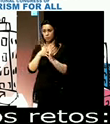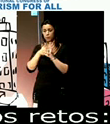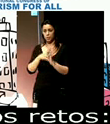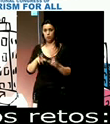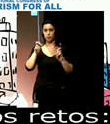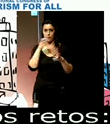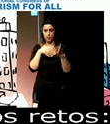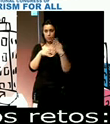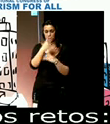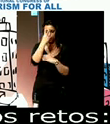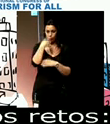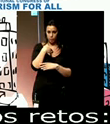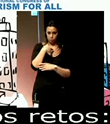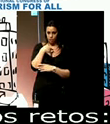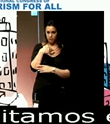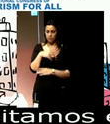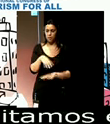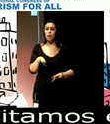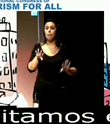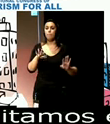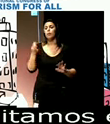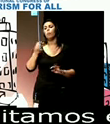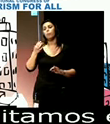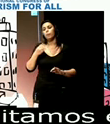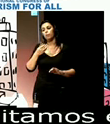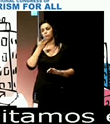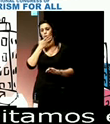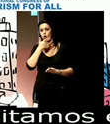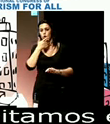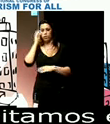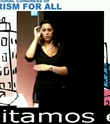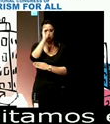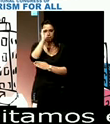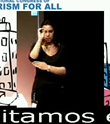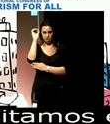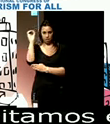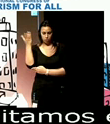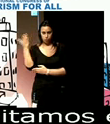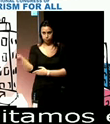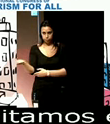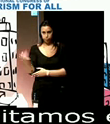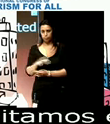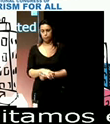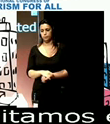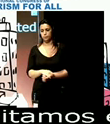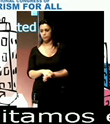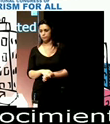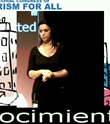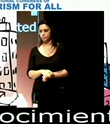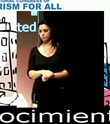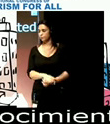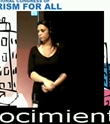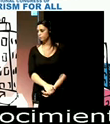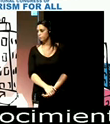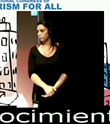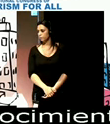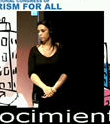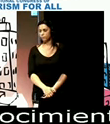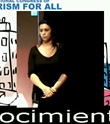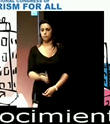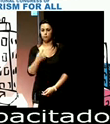comes to sign languages and videos being transmitted via Mindtext. That's one aspect, so therefore we're hoping that we get